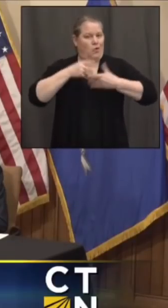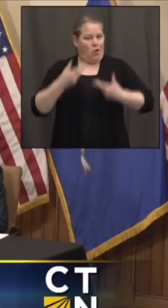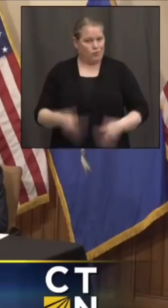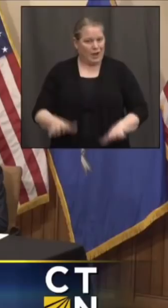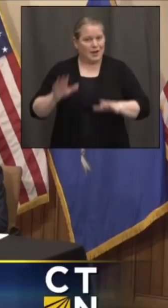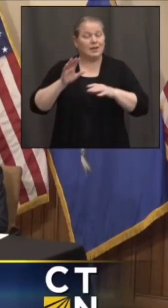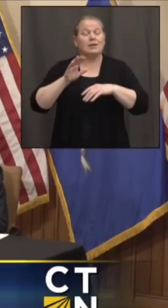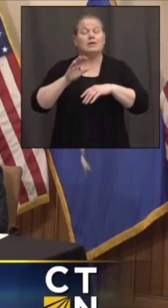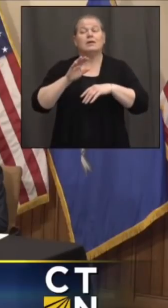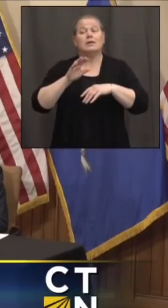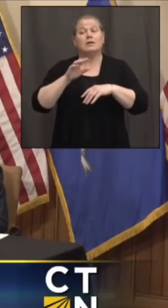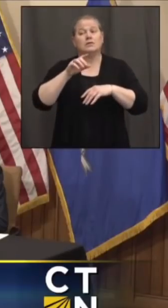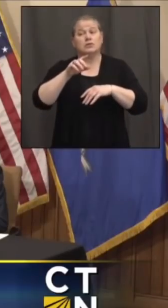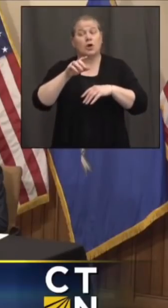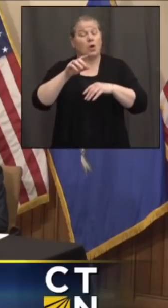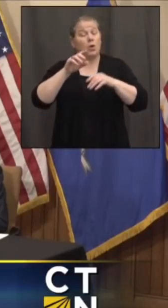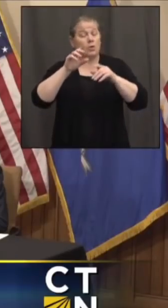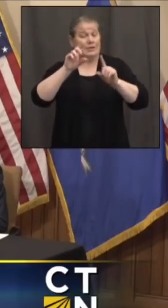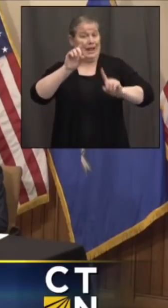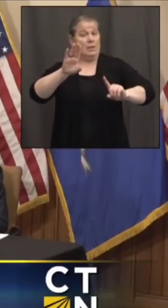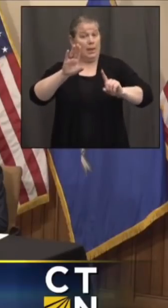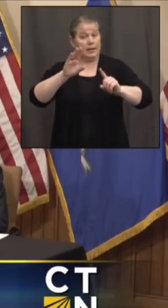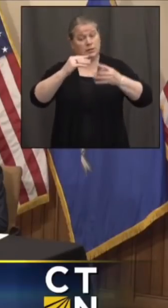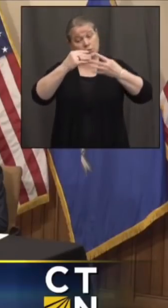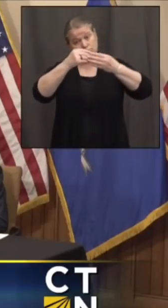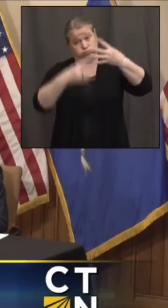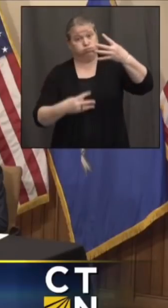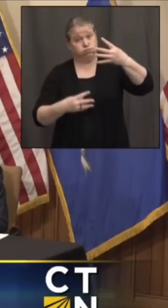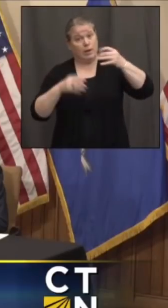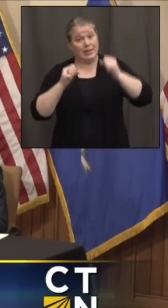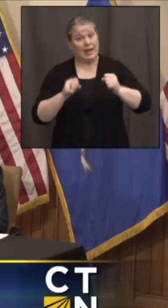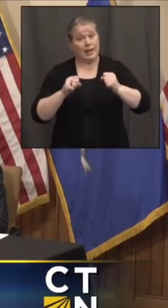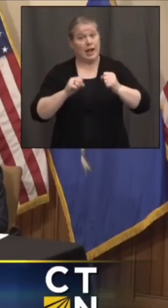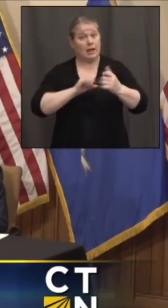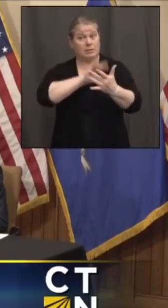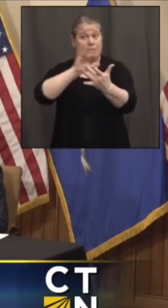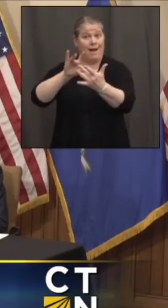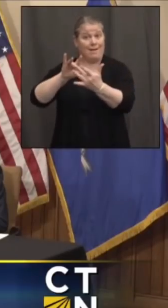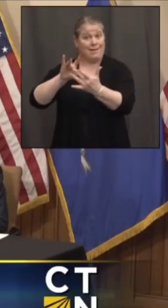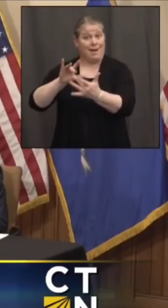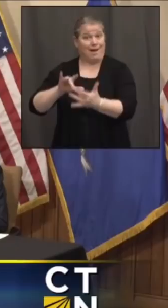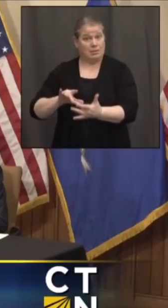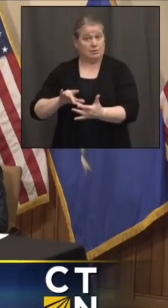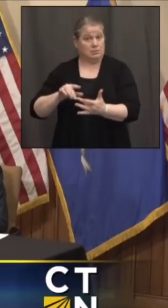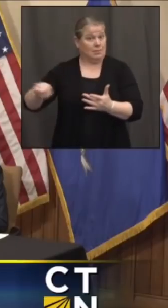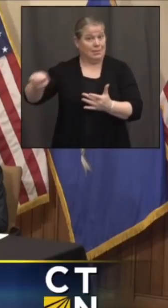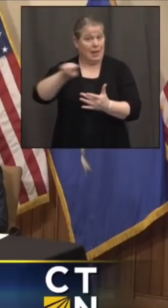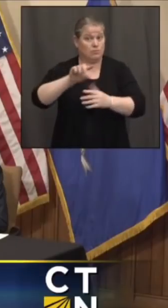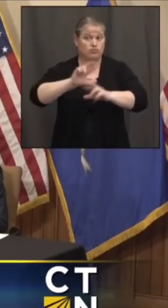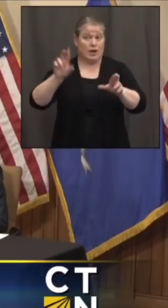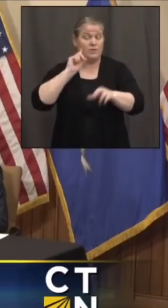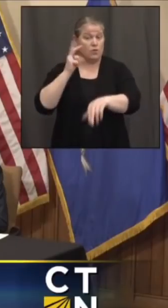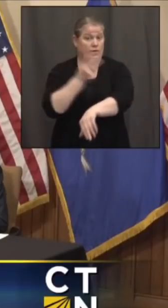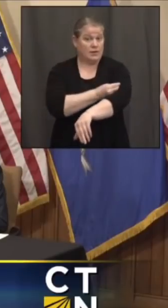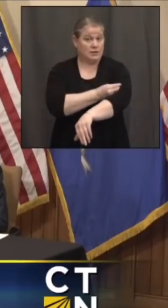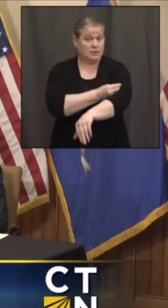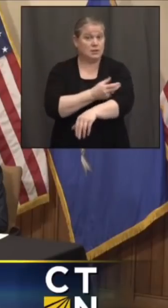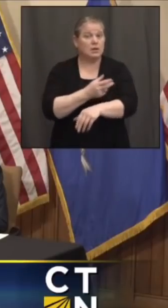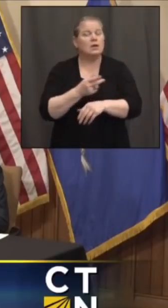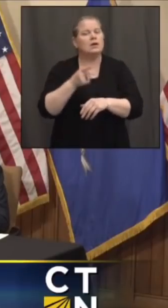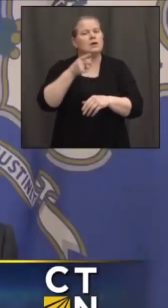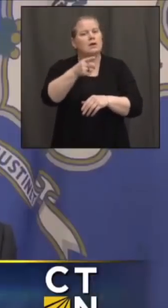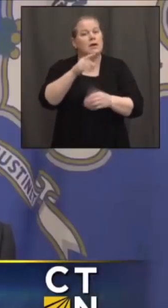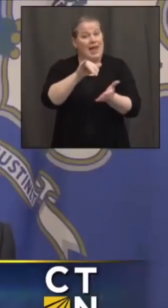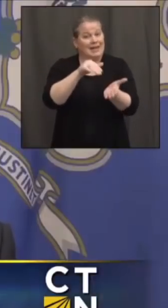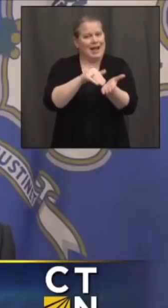vaccine. And he said that they're waiting on a plan from your administration. I wondered, where do things stand with that plan?